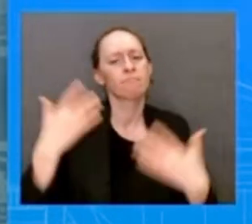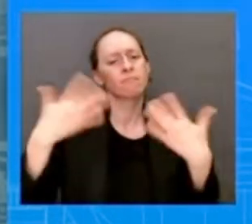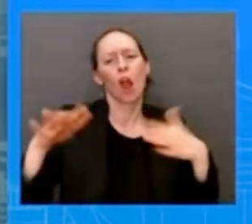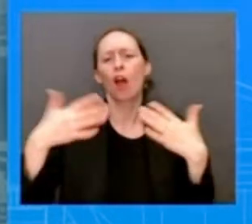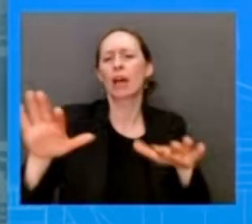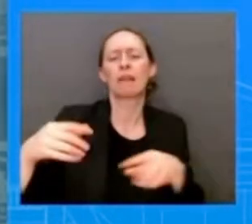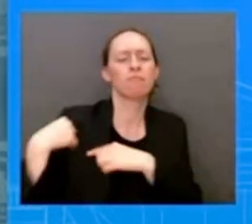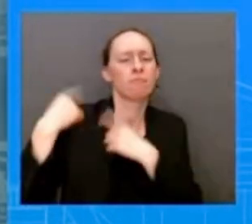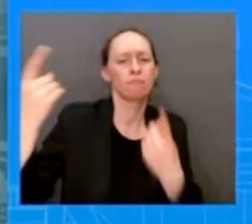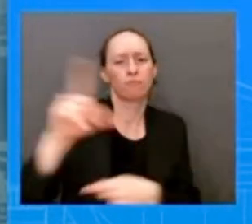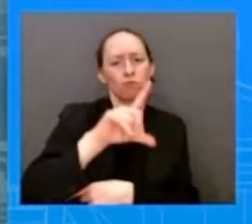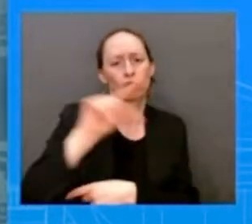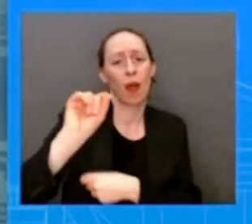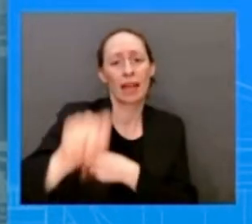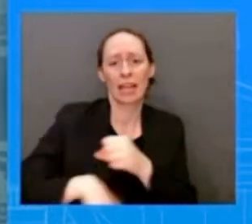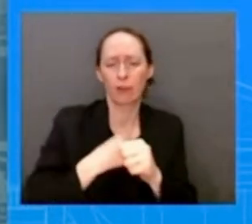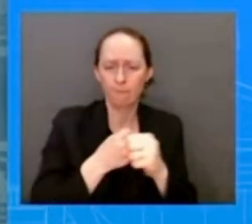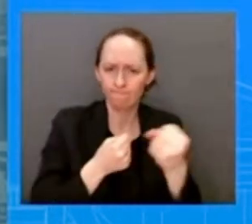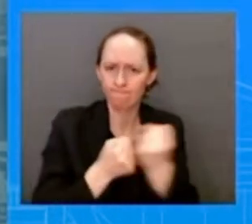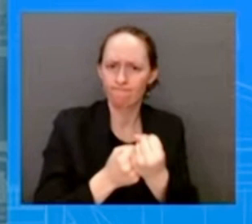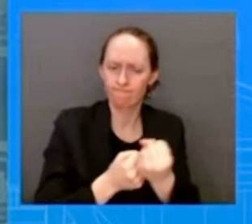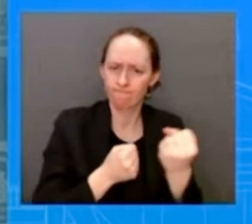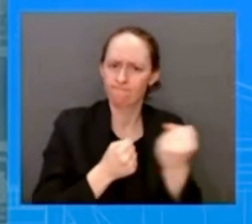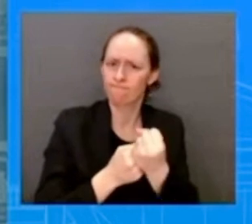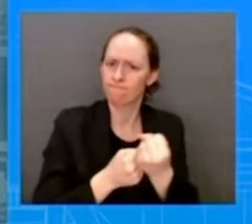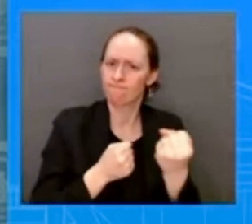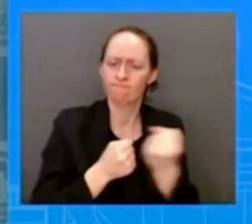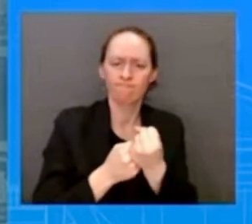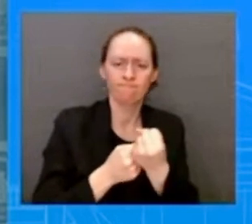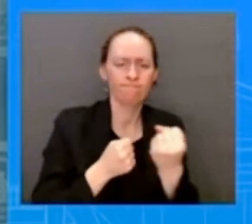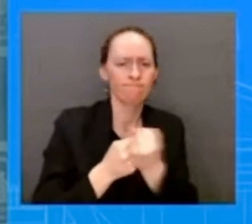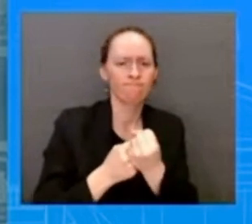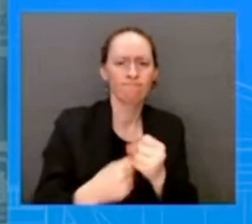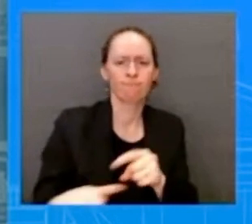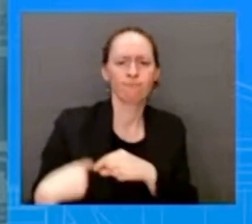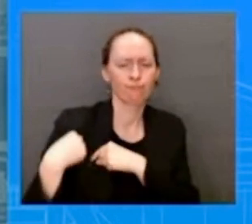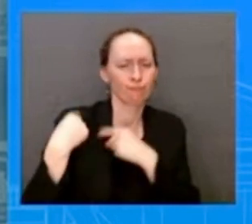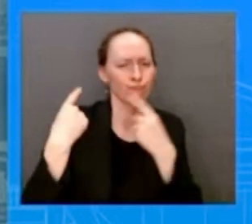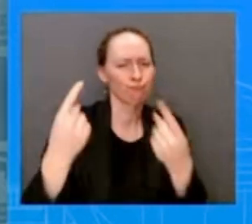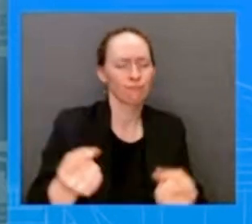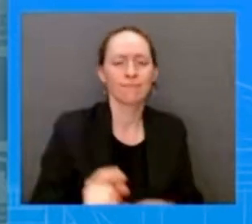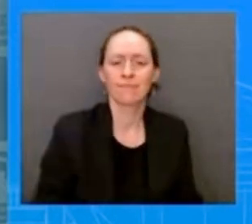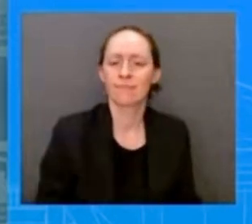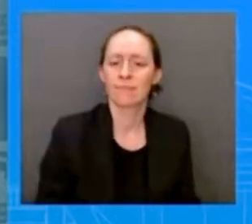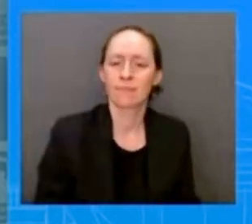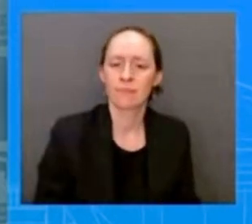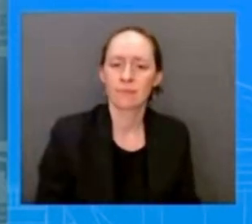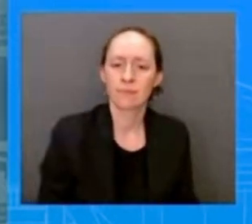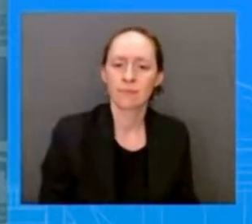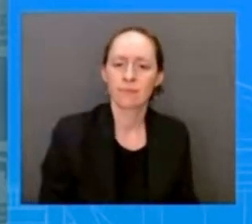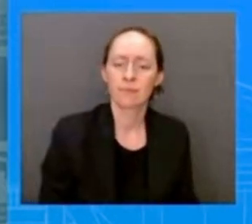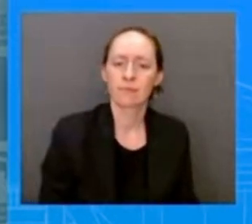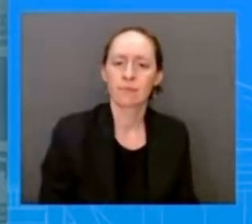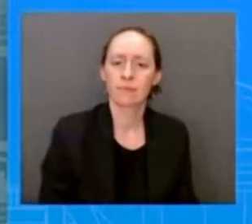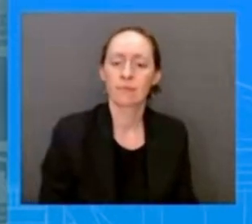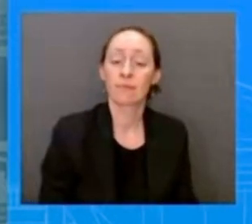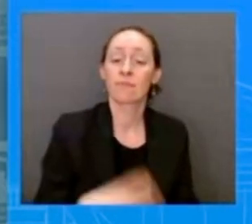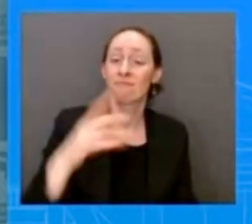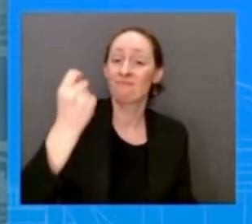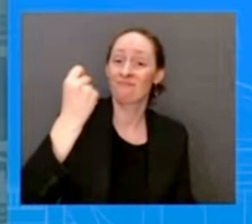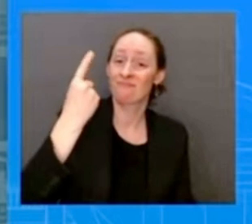very clear about that the last 2 years. The president is being put, this piece of legislation is being put forward to him that's going to become law,